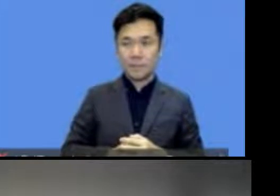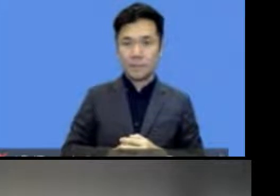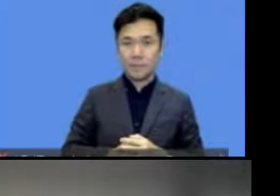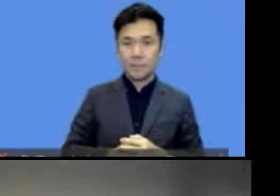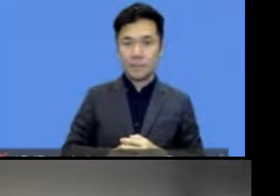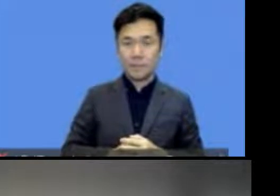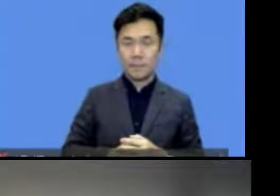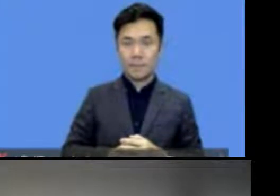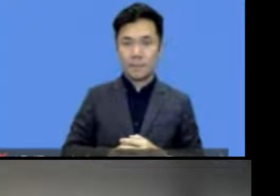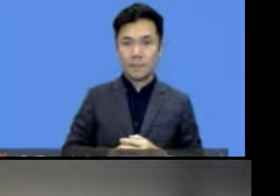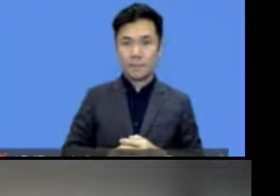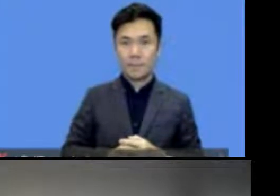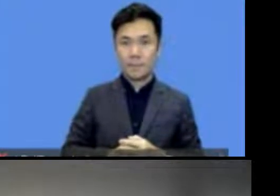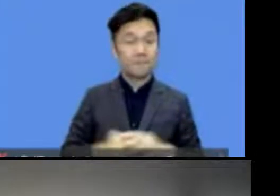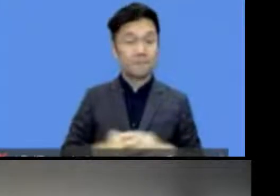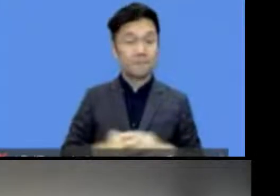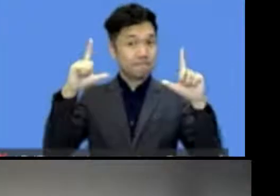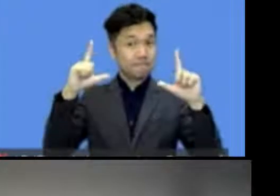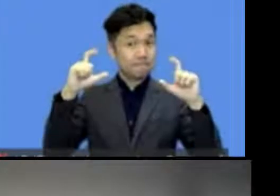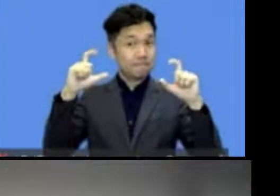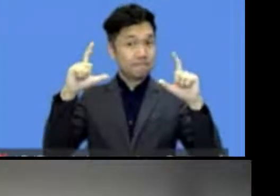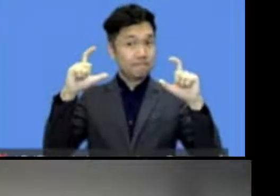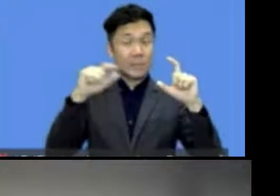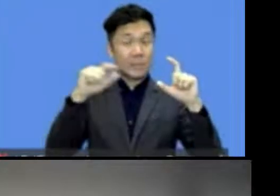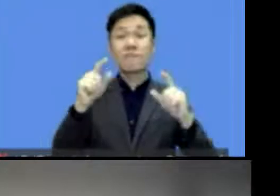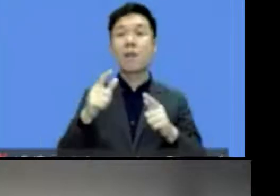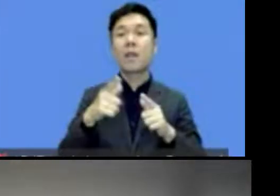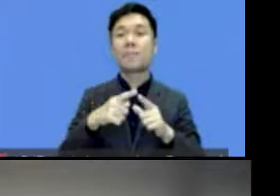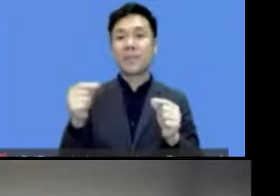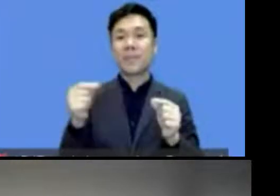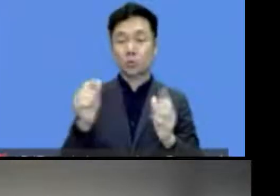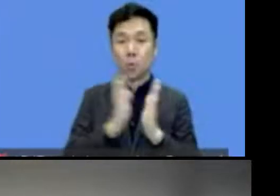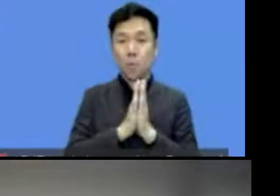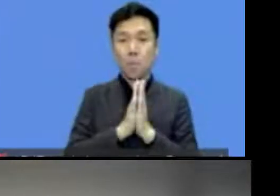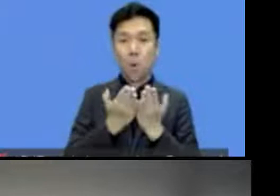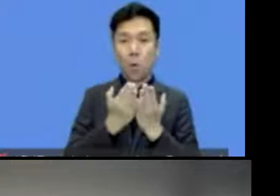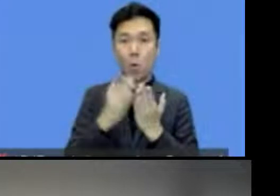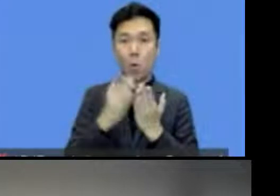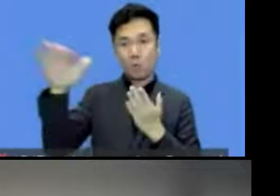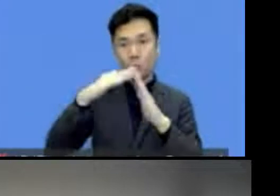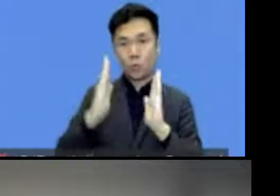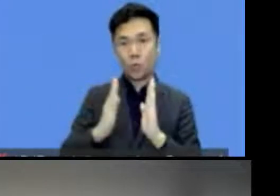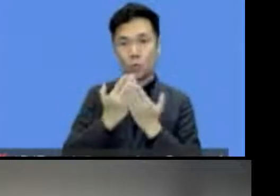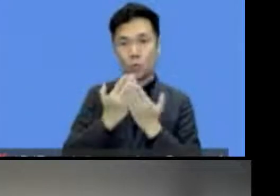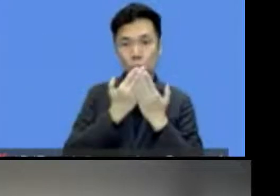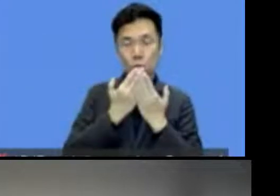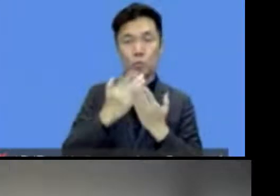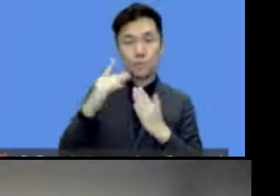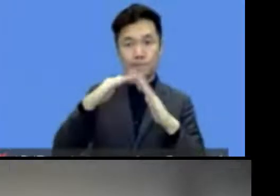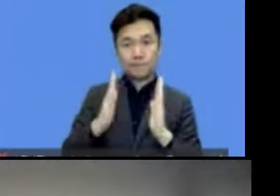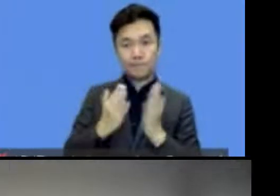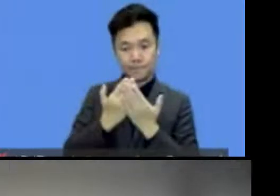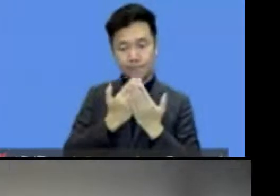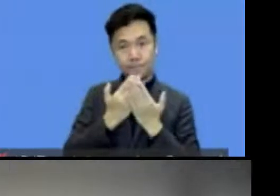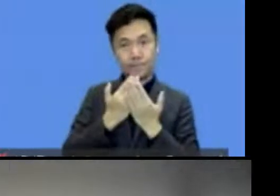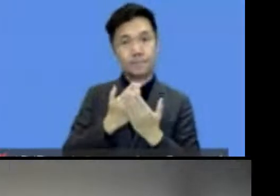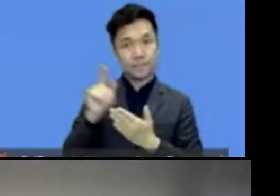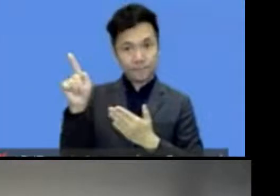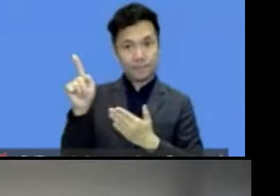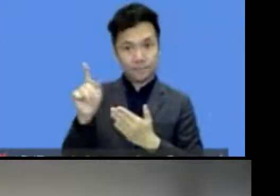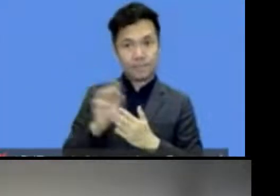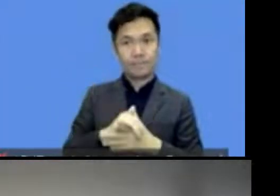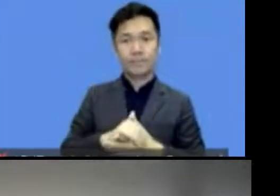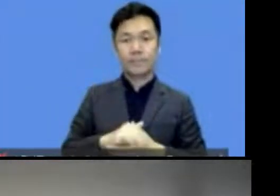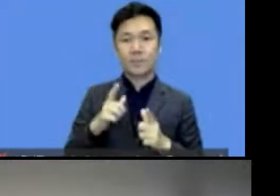screenshot of the Japanese textbooks, which is used at